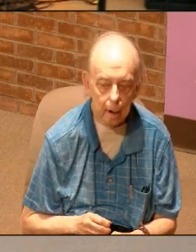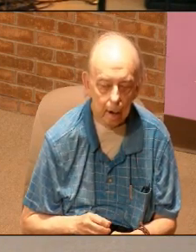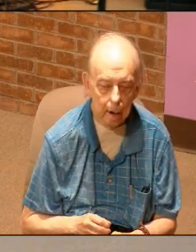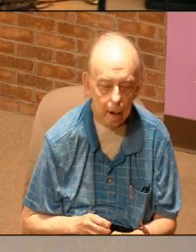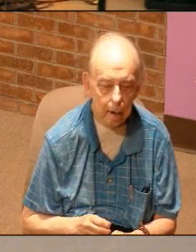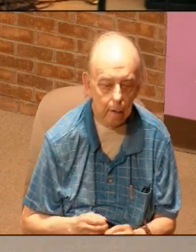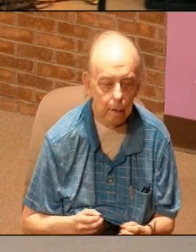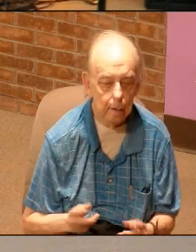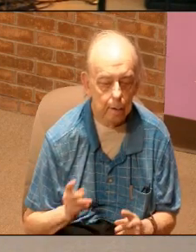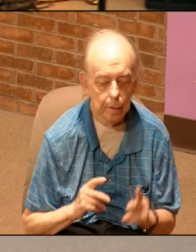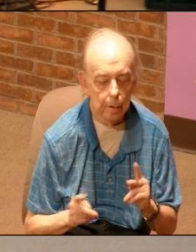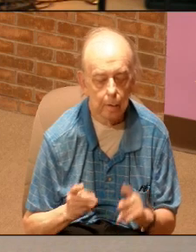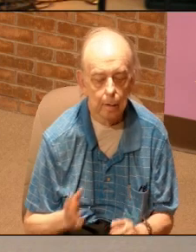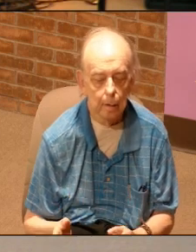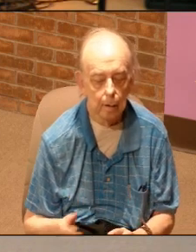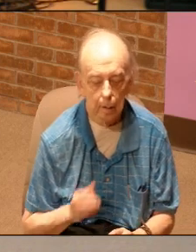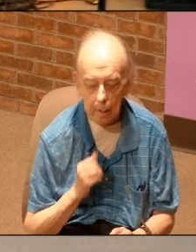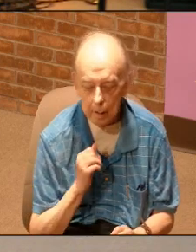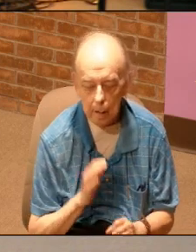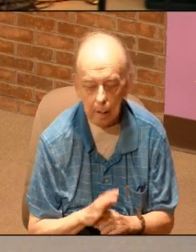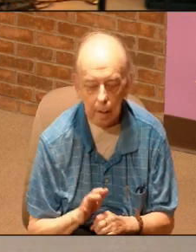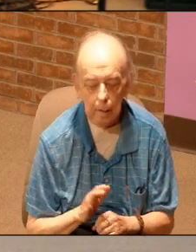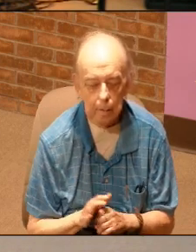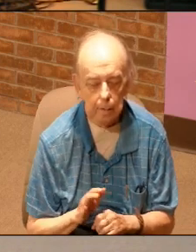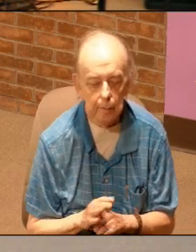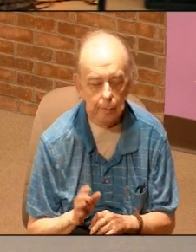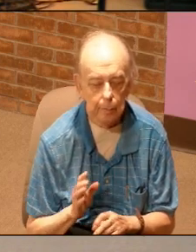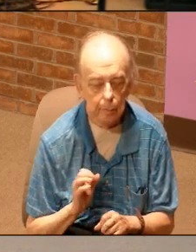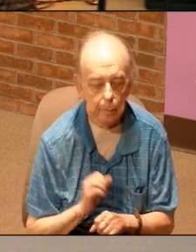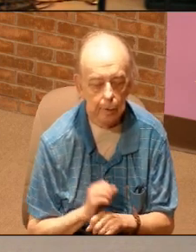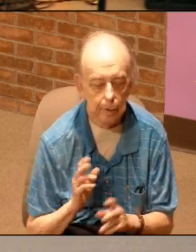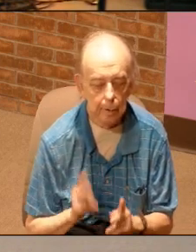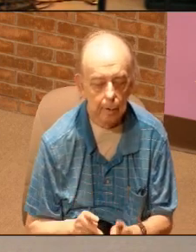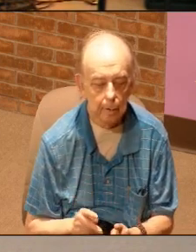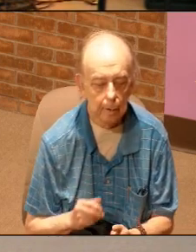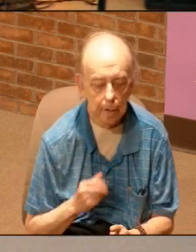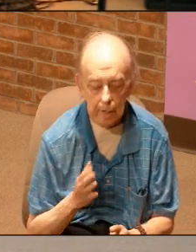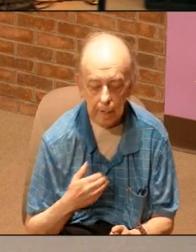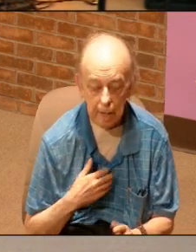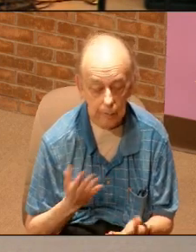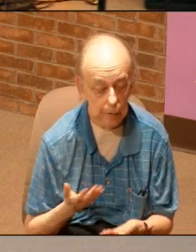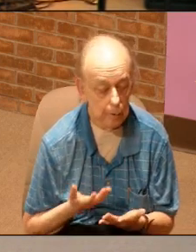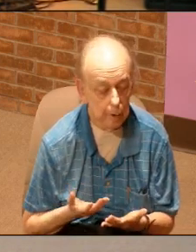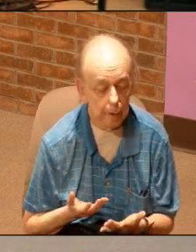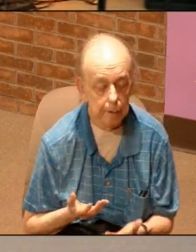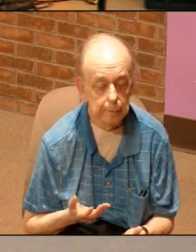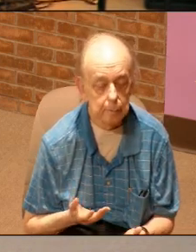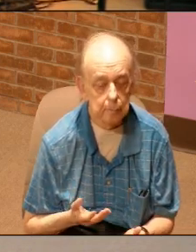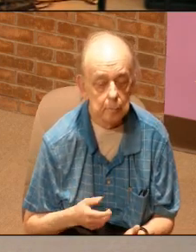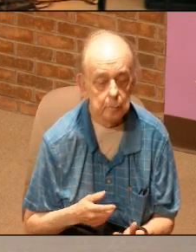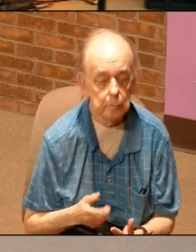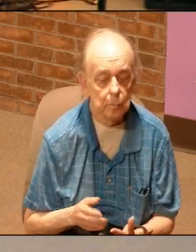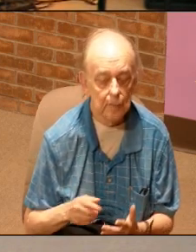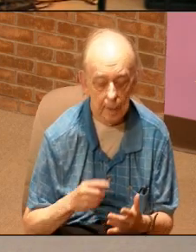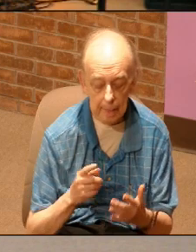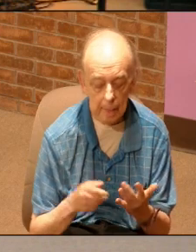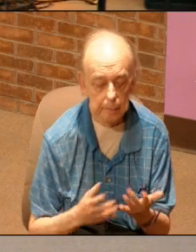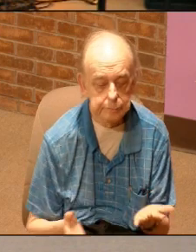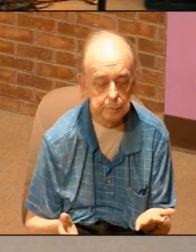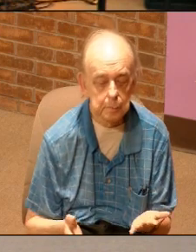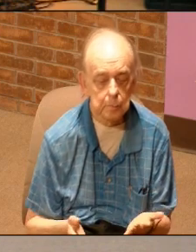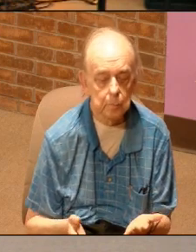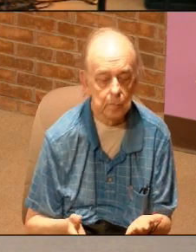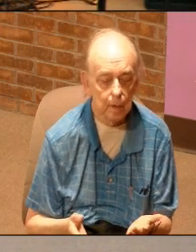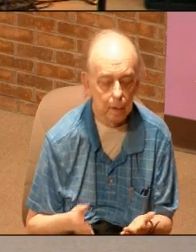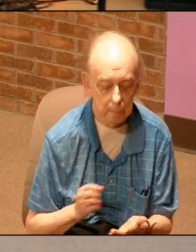There's too many people there, not enough cashiers. They didn't have what I wanted, and this and this and this and this and